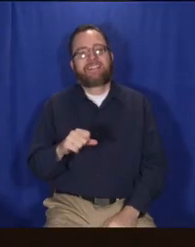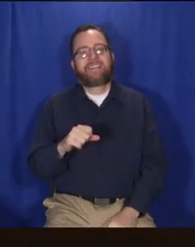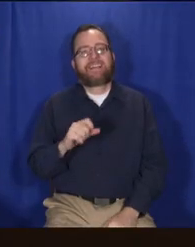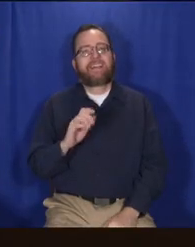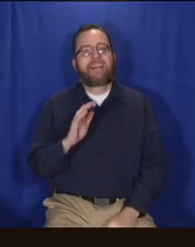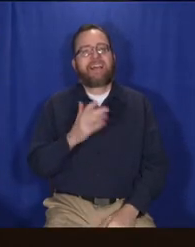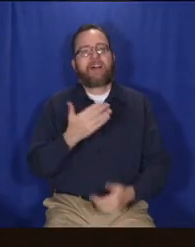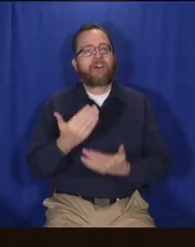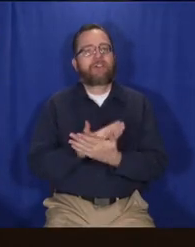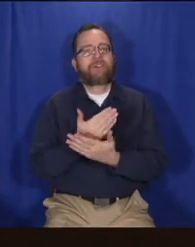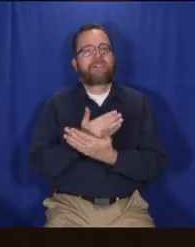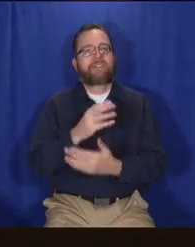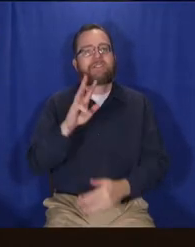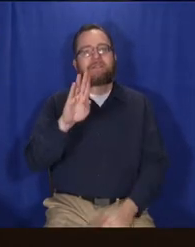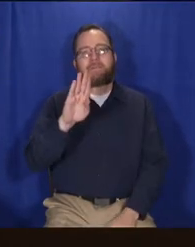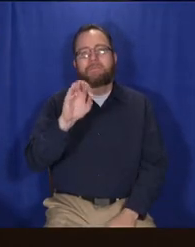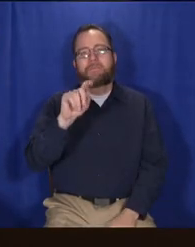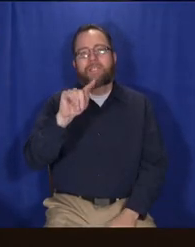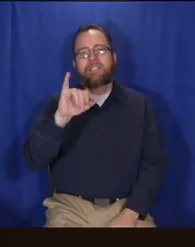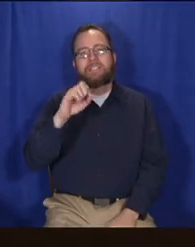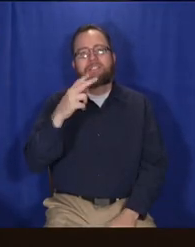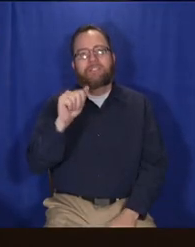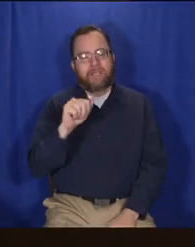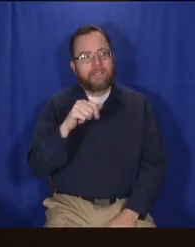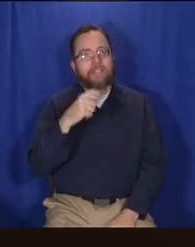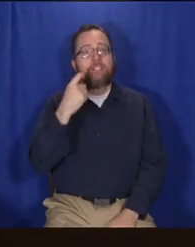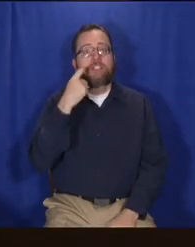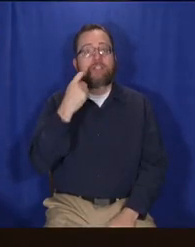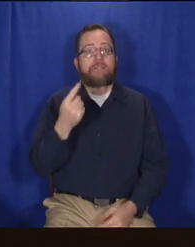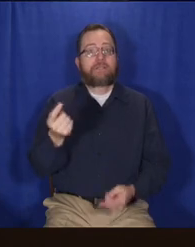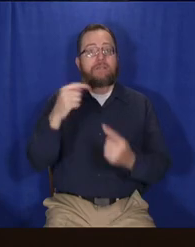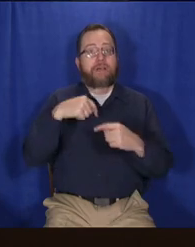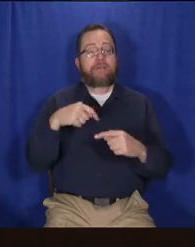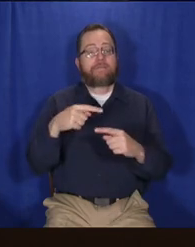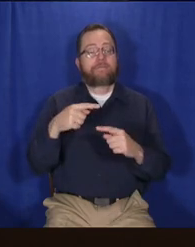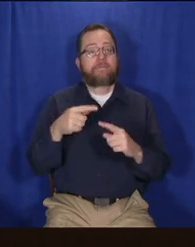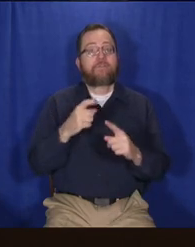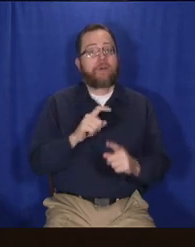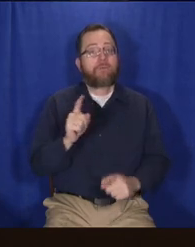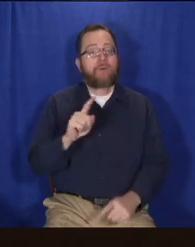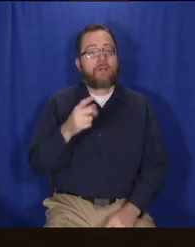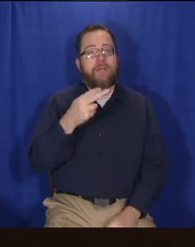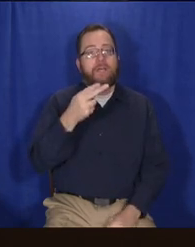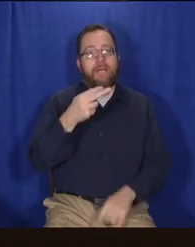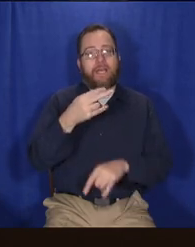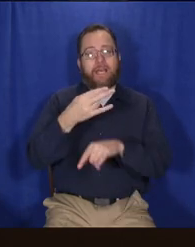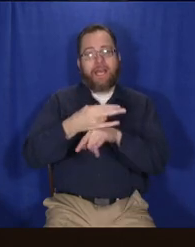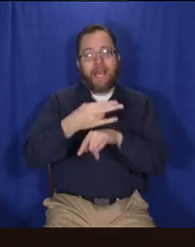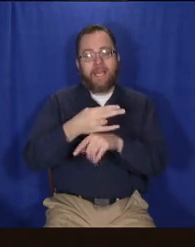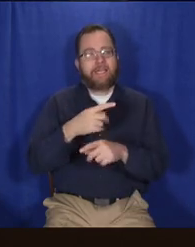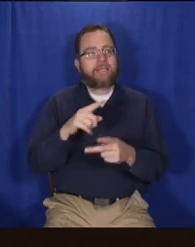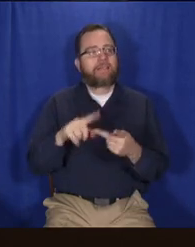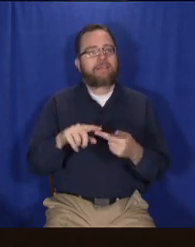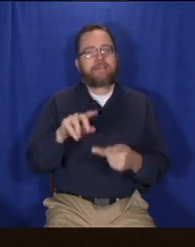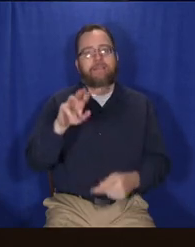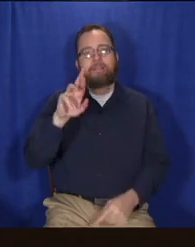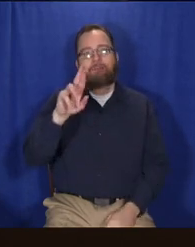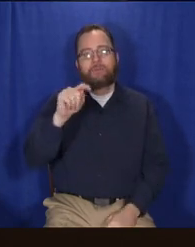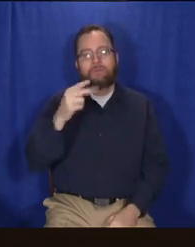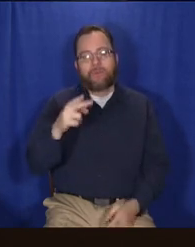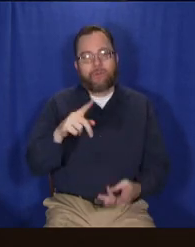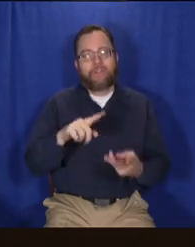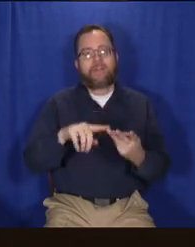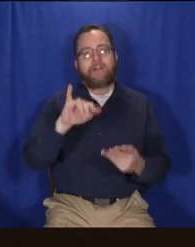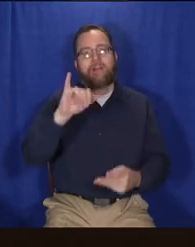addition, Bettina. And she just joined us from Haiti in March. And then we have Noah, Ruth, Isaiah, and Moses going